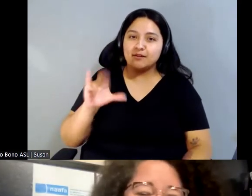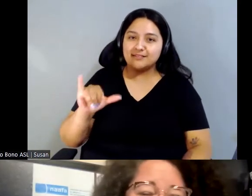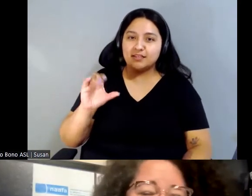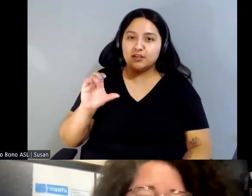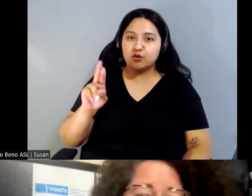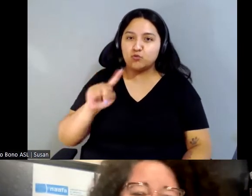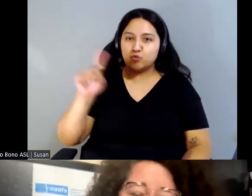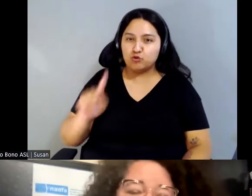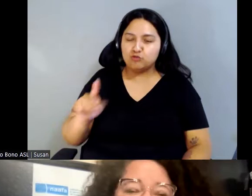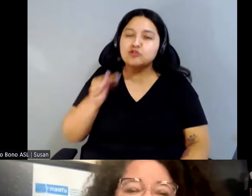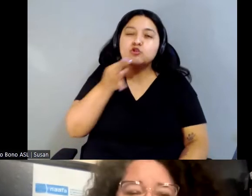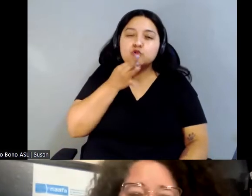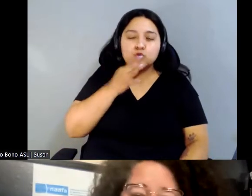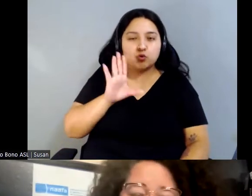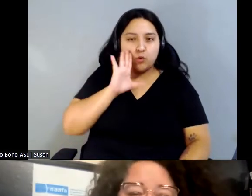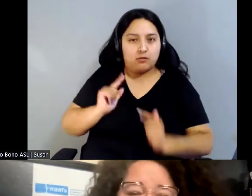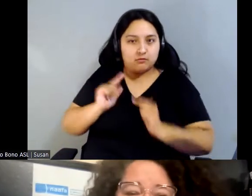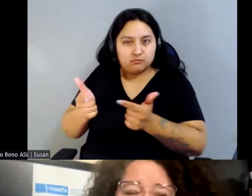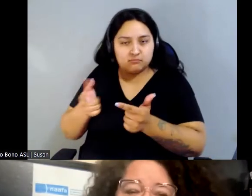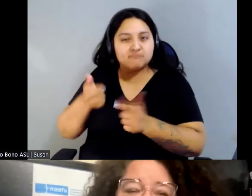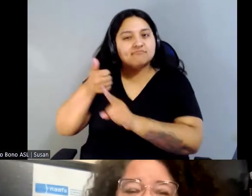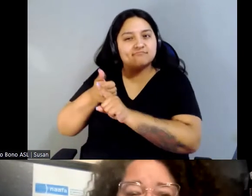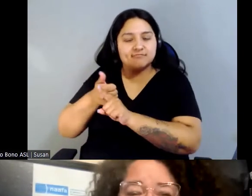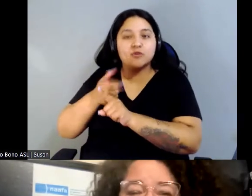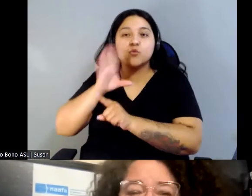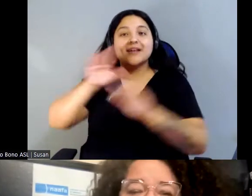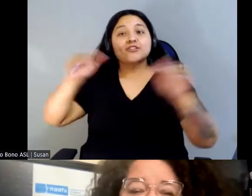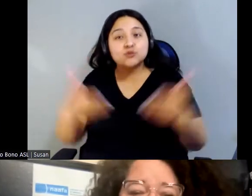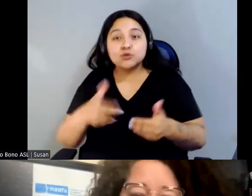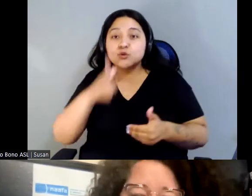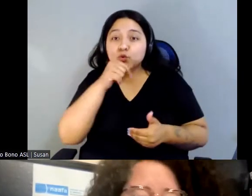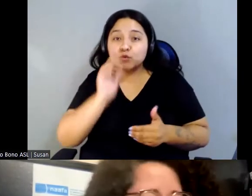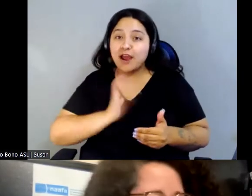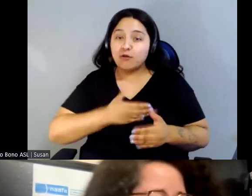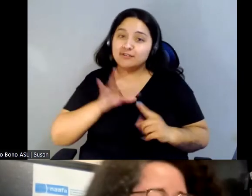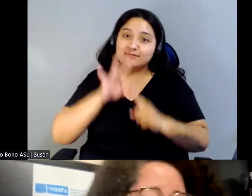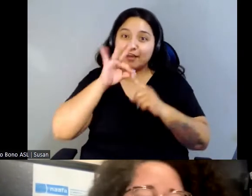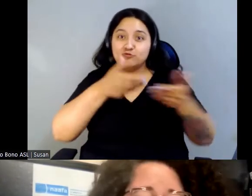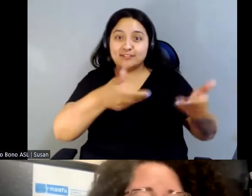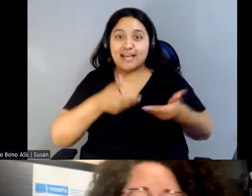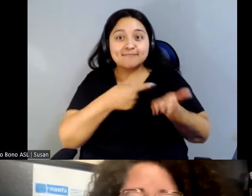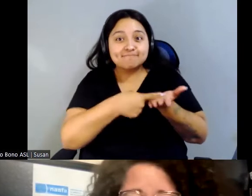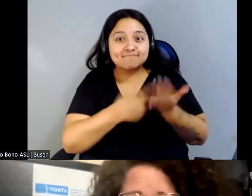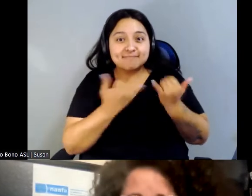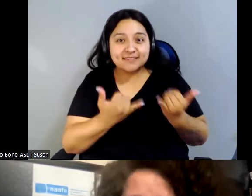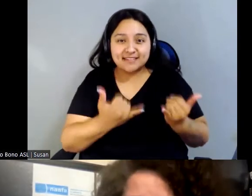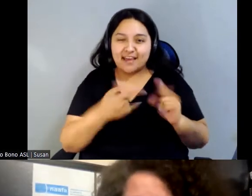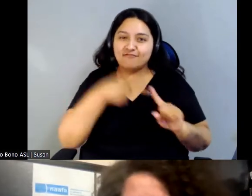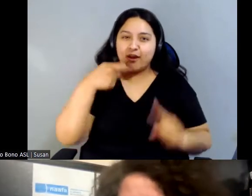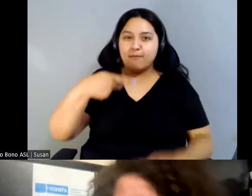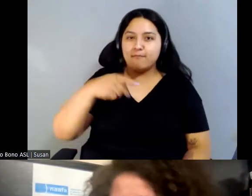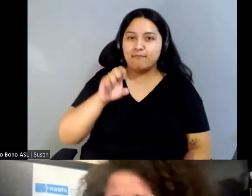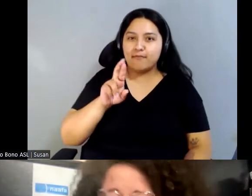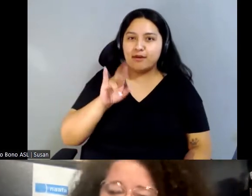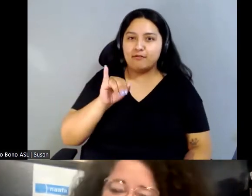in just a minute, and she will introduce you to our special guest today, Marina from Peridot Robes. But before we do that, just a couple